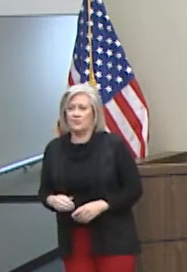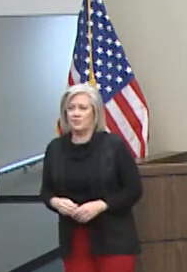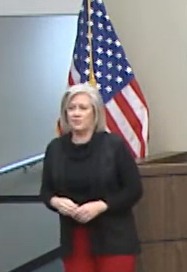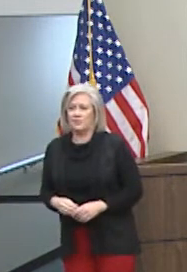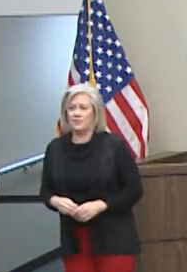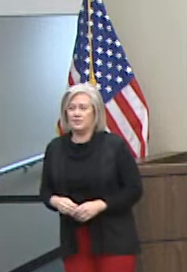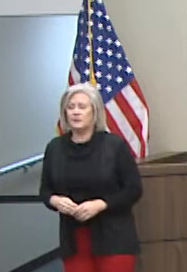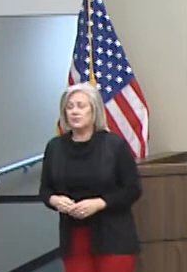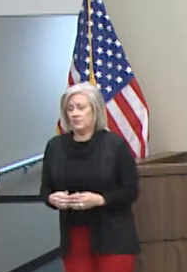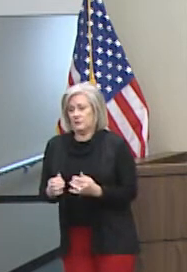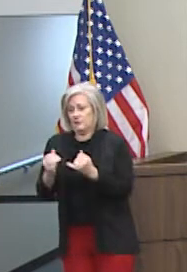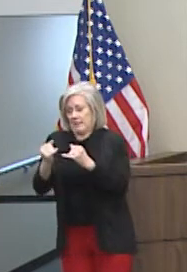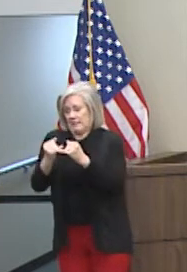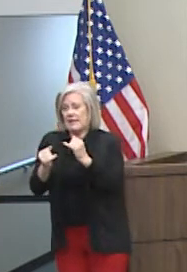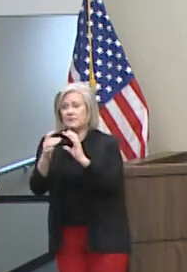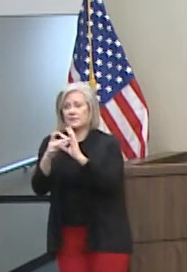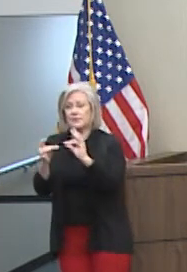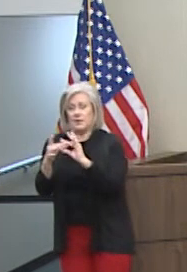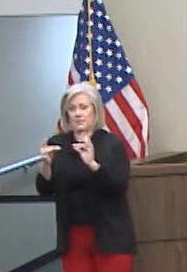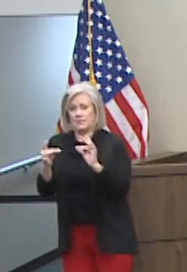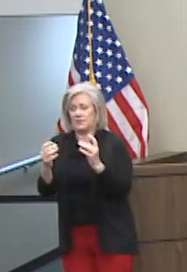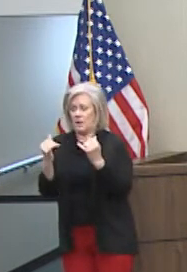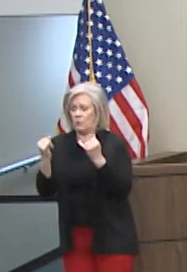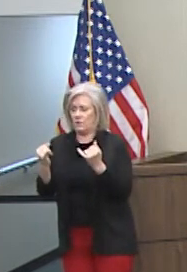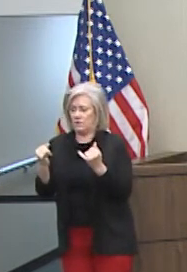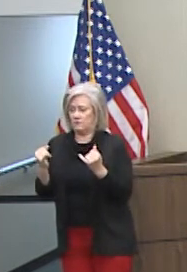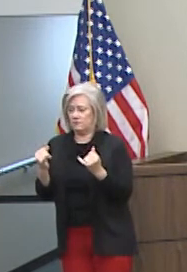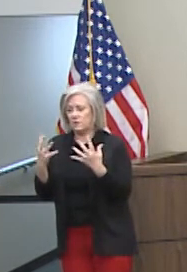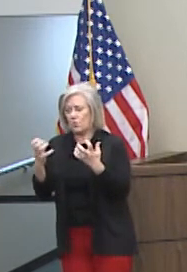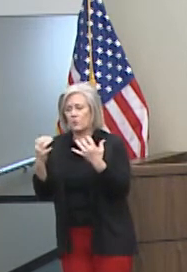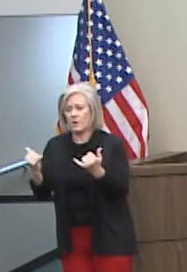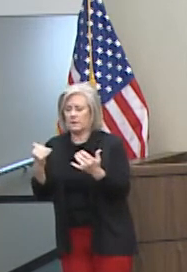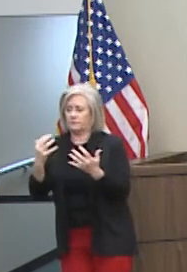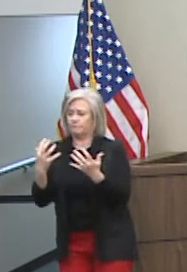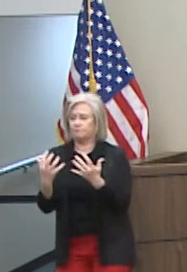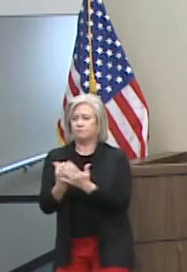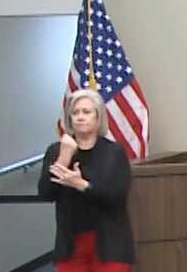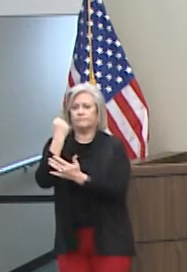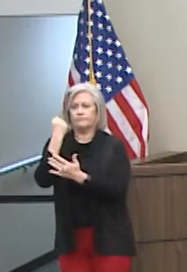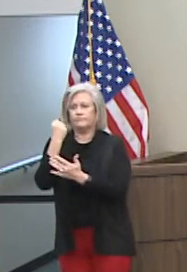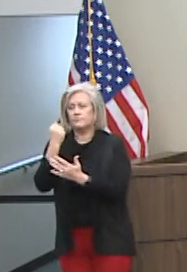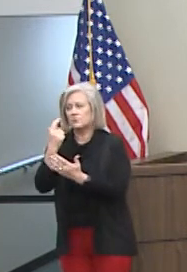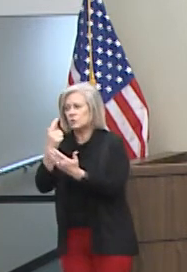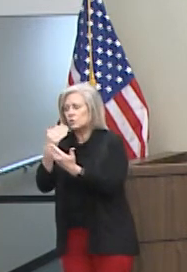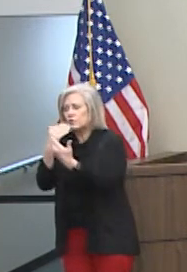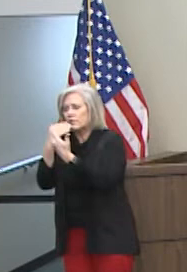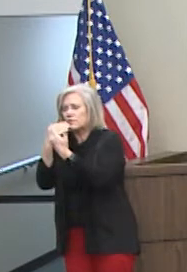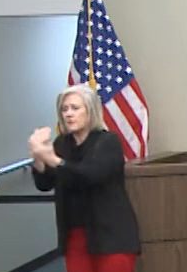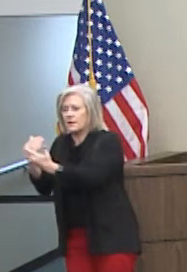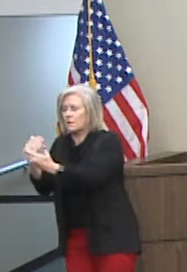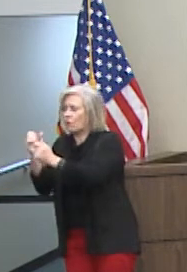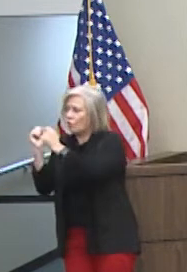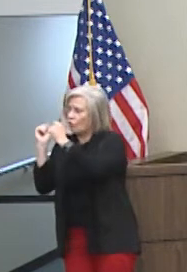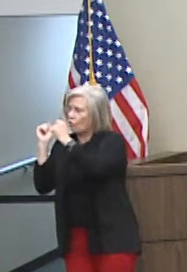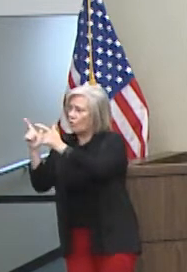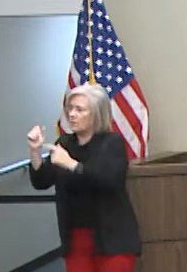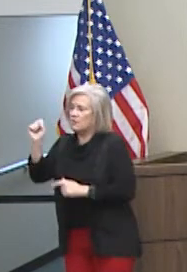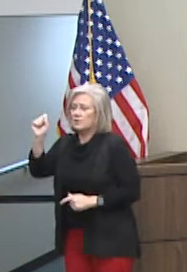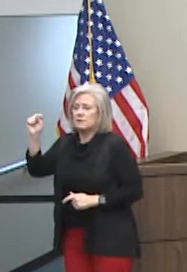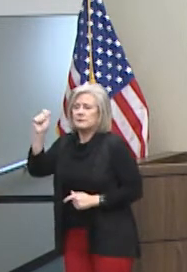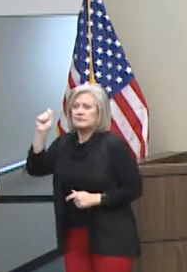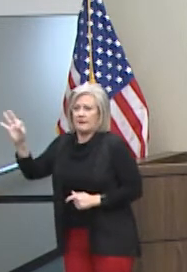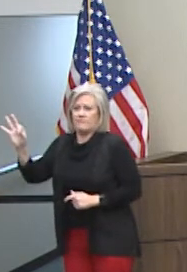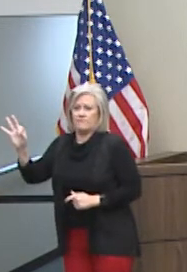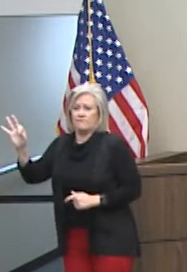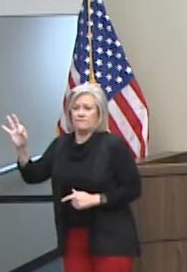In closing, I want to take this opportunity to also thank all our staff for everything